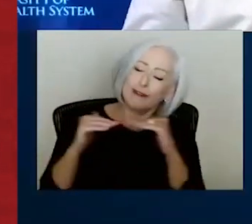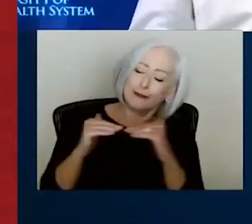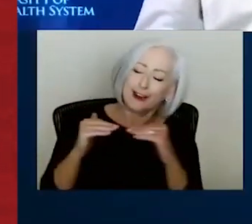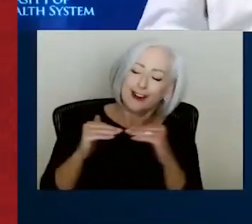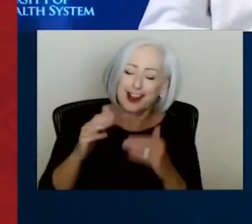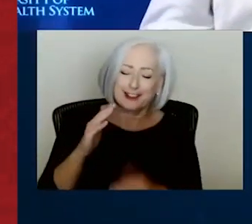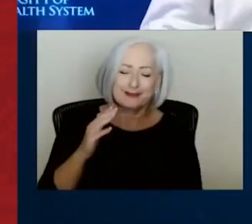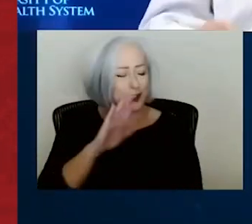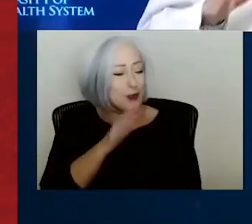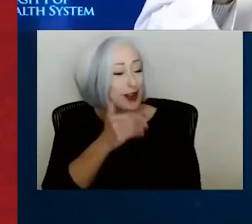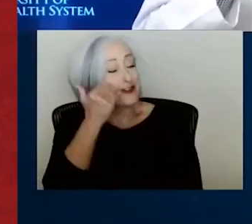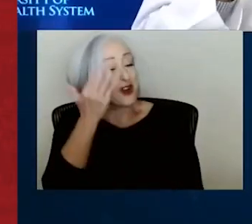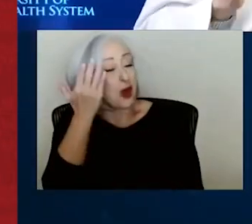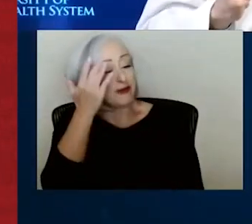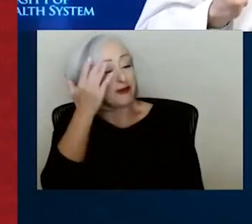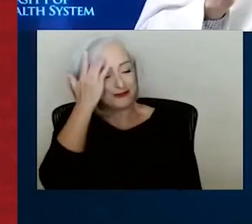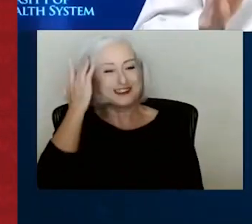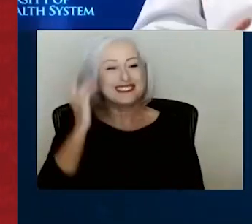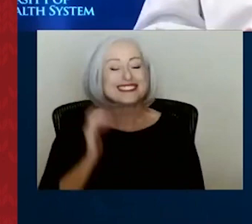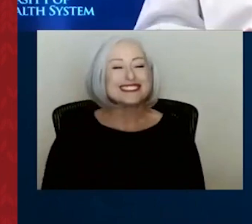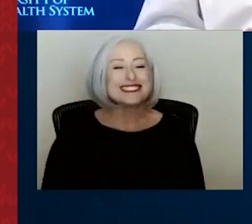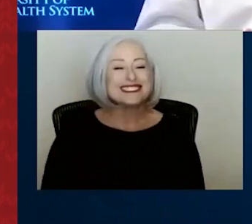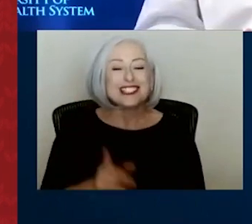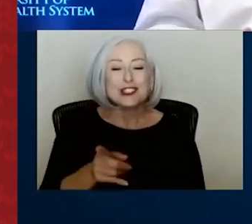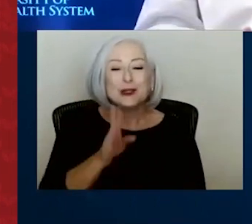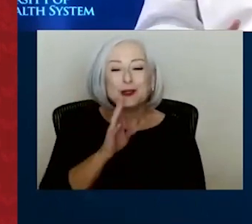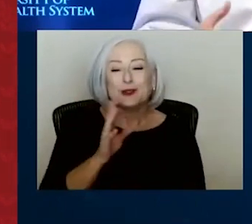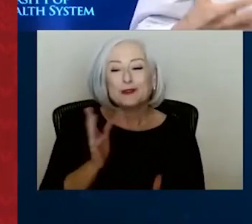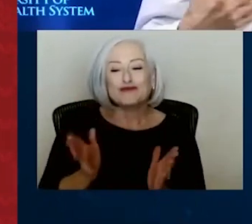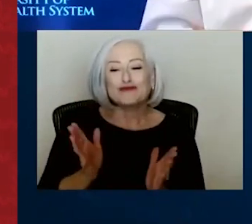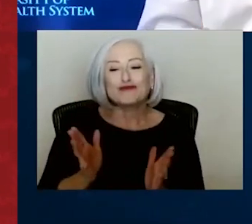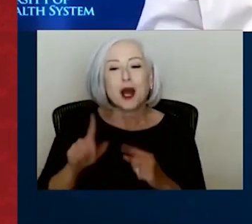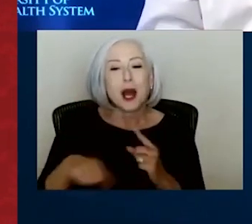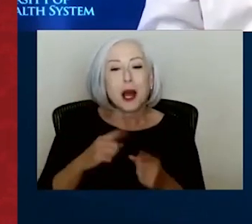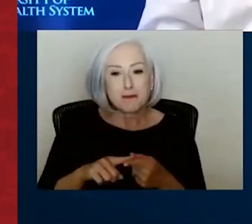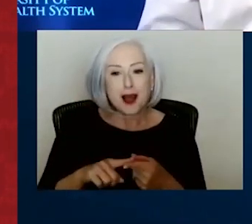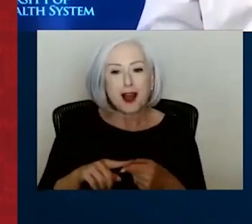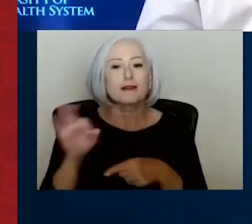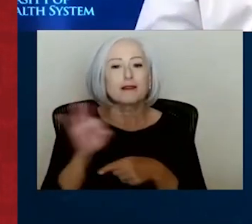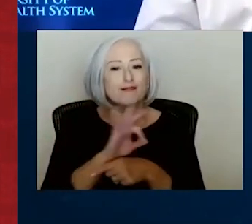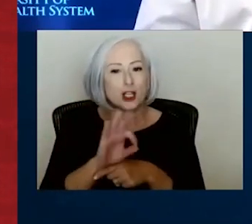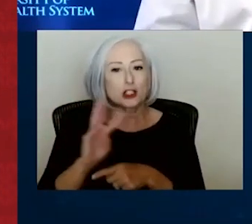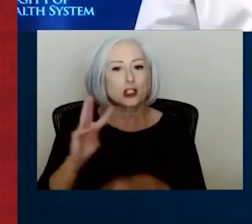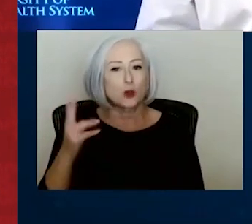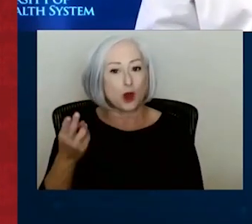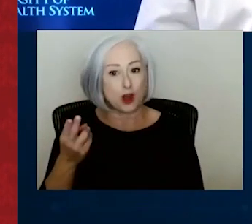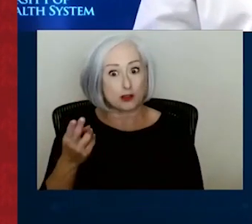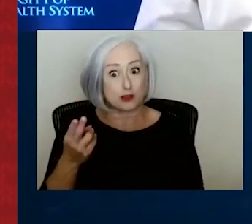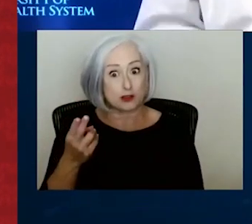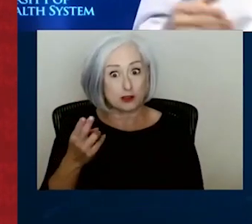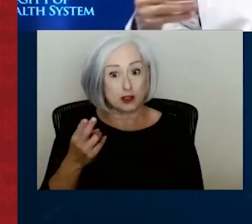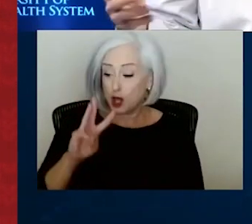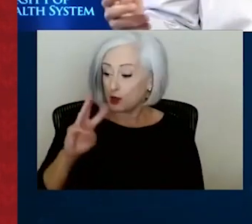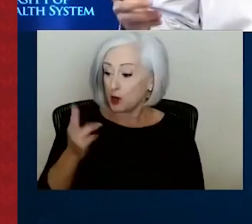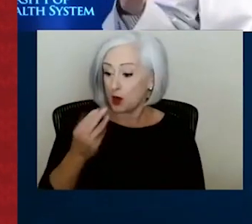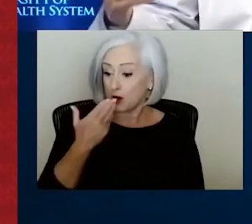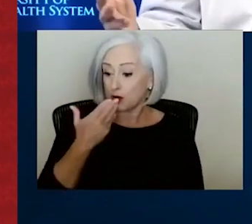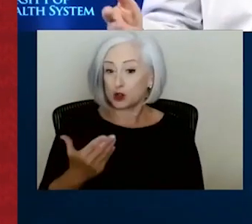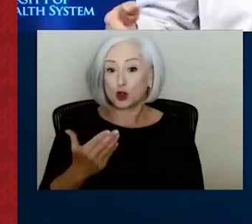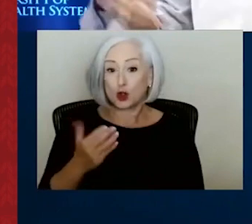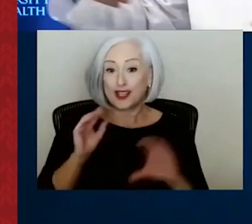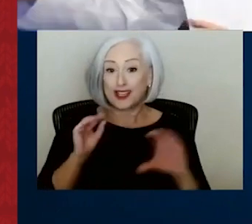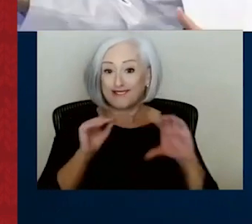Okay. So you've talked now about the purpose of the function of the warehouse. Has the warehouse been a good investment for the health system? Because, you know, I don't think most people